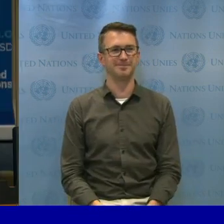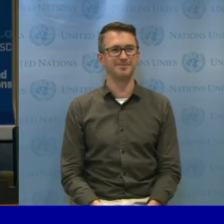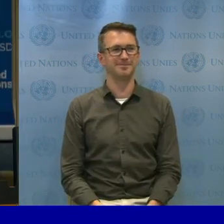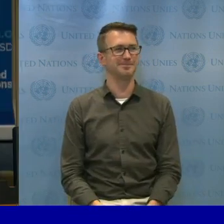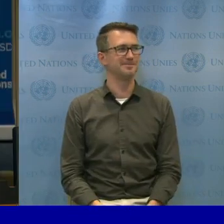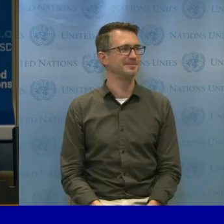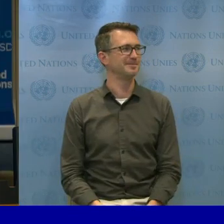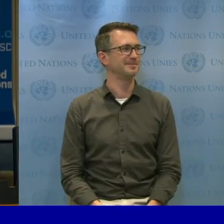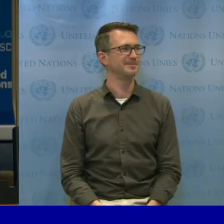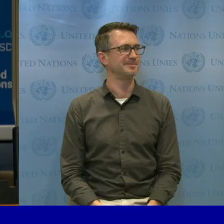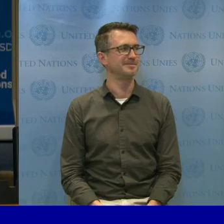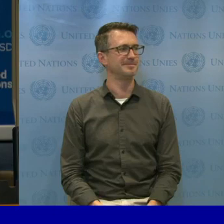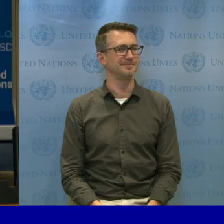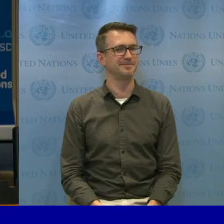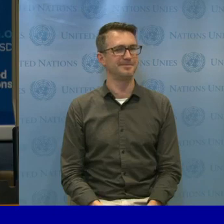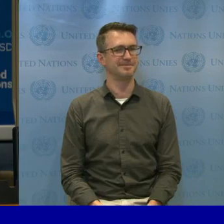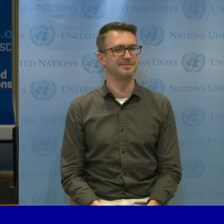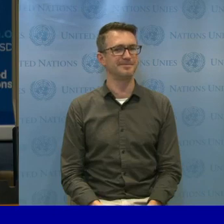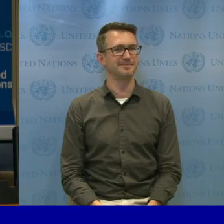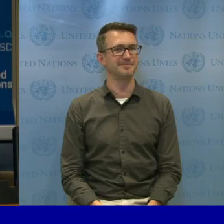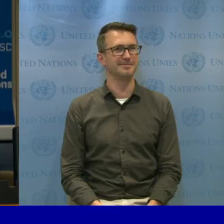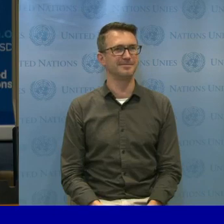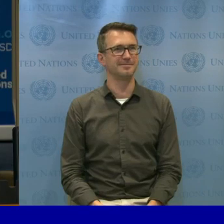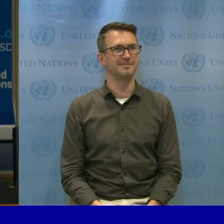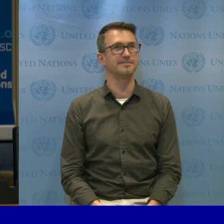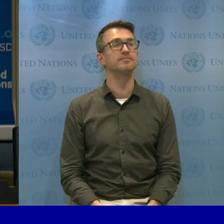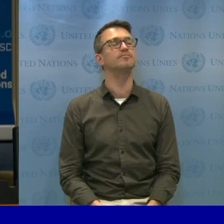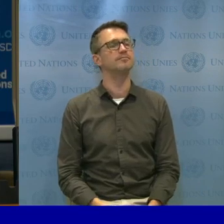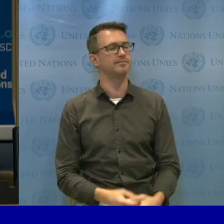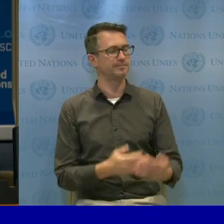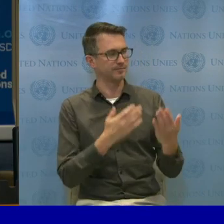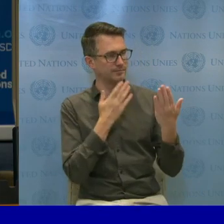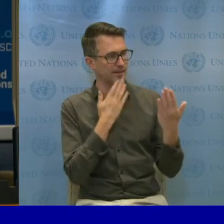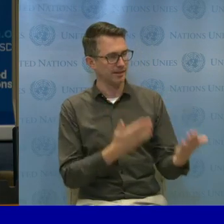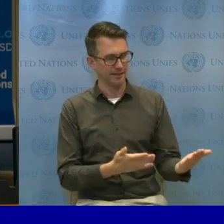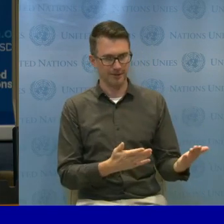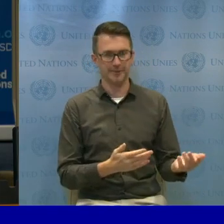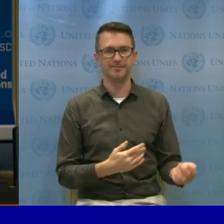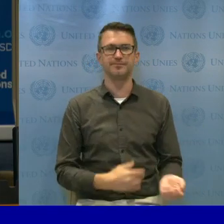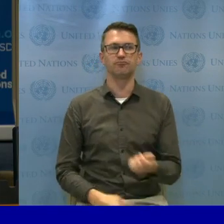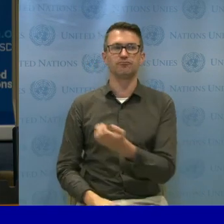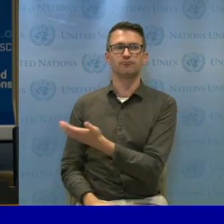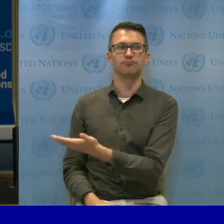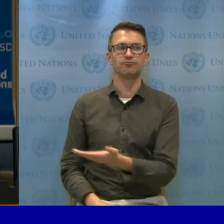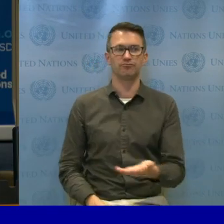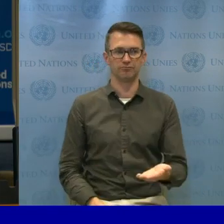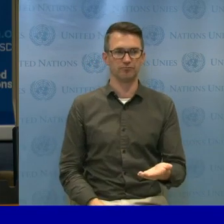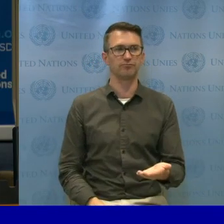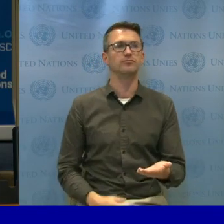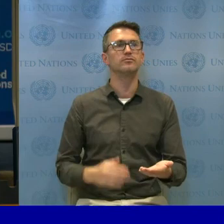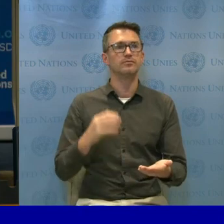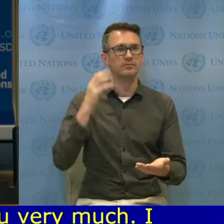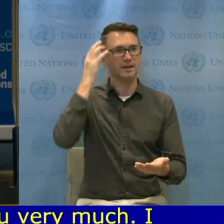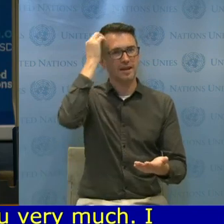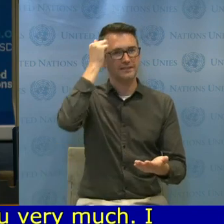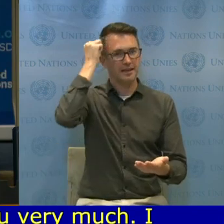Thank you very much. I would like to give the floor to the representative of Afghanistan, followed by Indonesia.